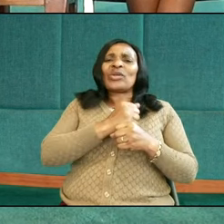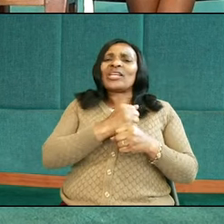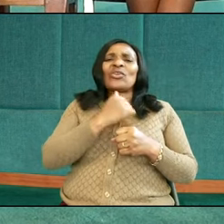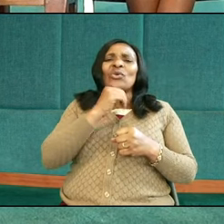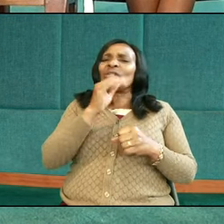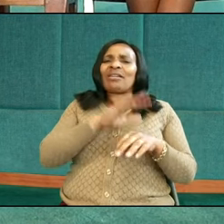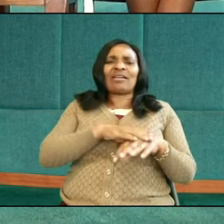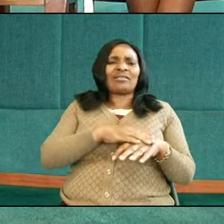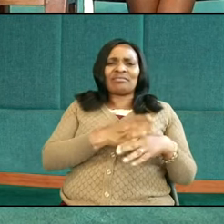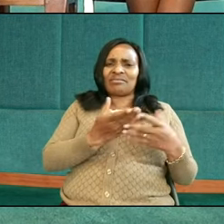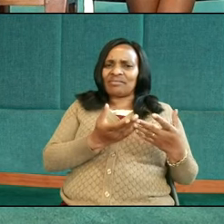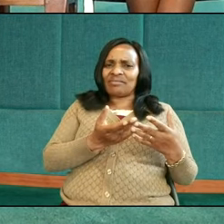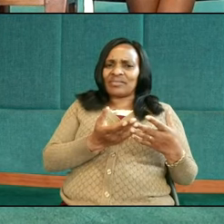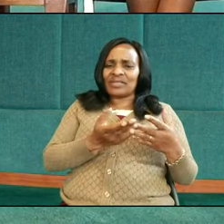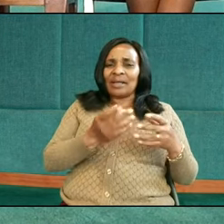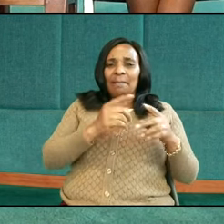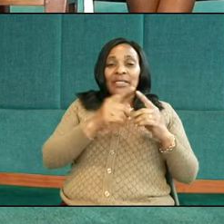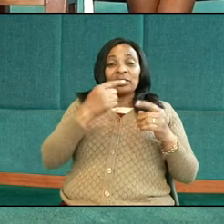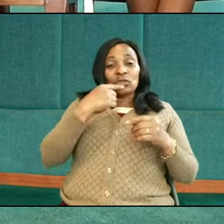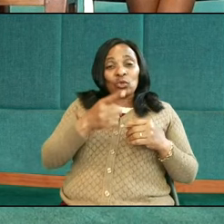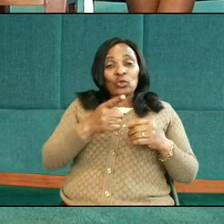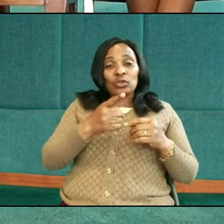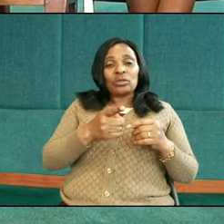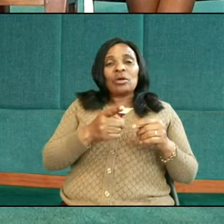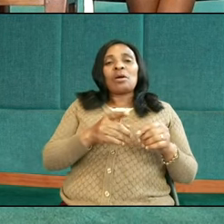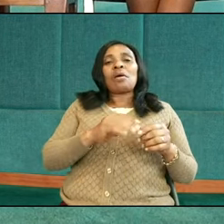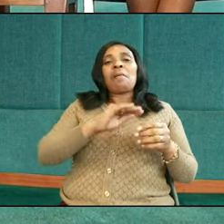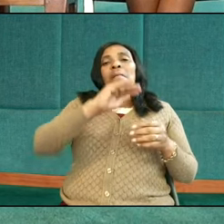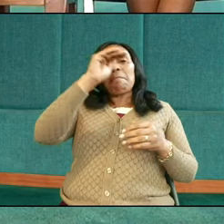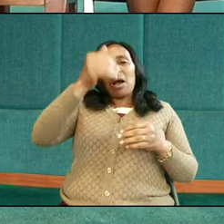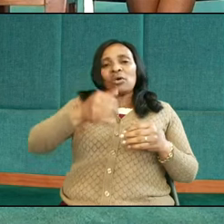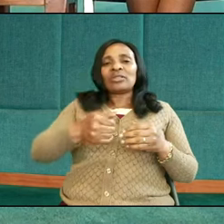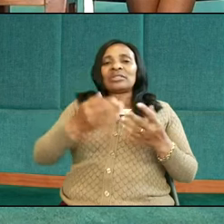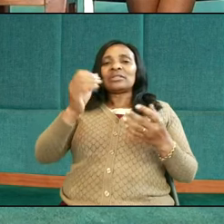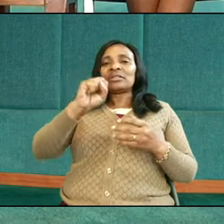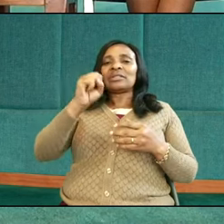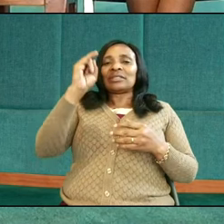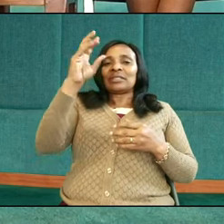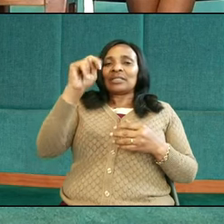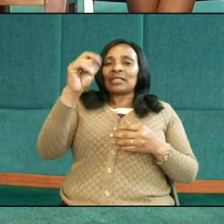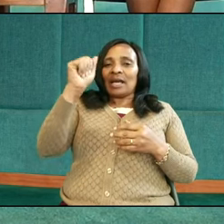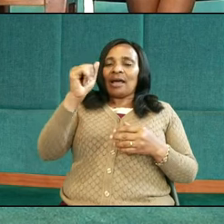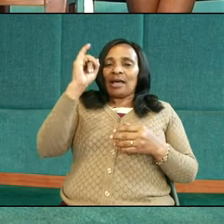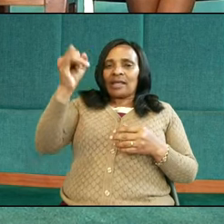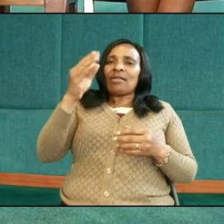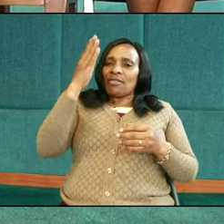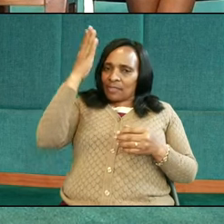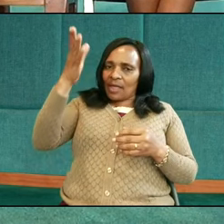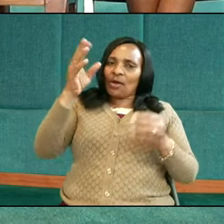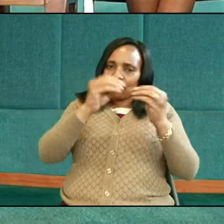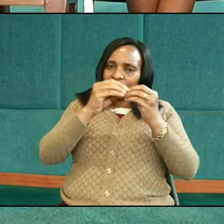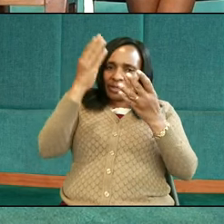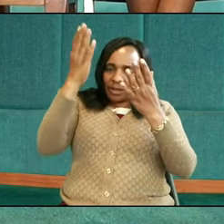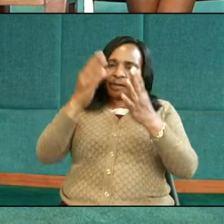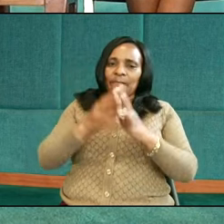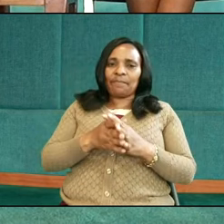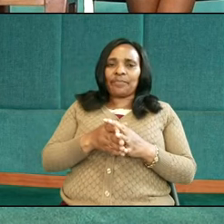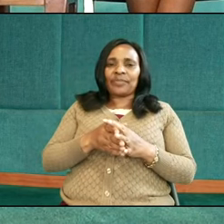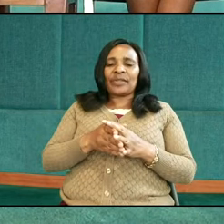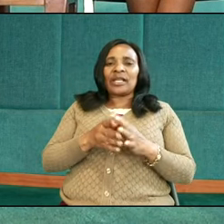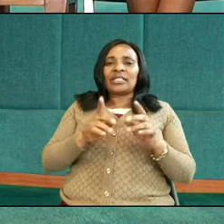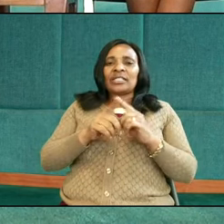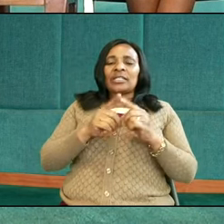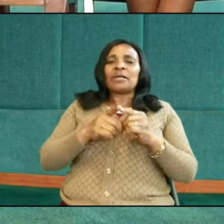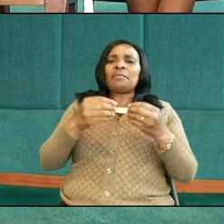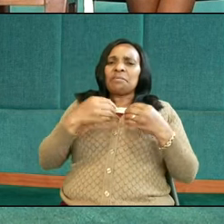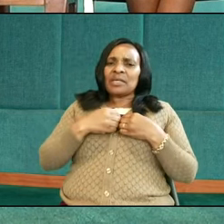Eh? Yeah. But he told them to kutane Mount Sinai, uko juu. Yeah? Yeah. You know, it's almost like a bully saying,